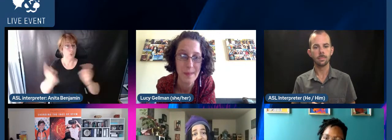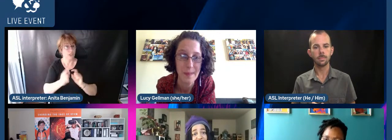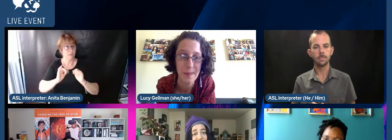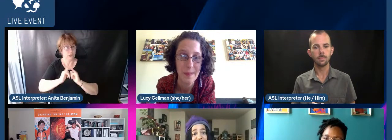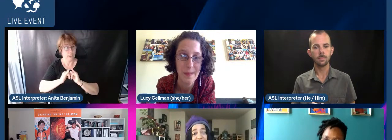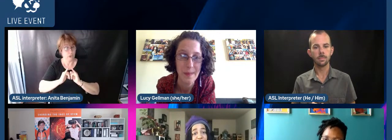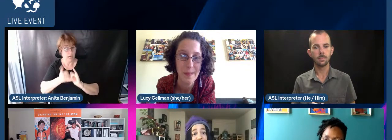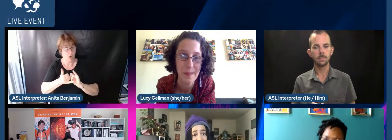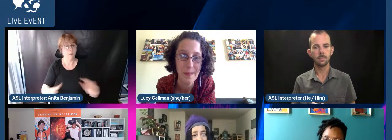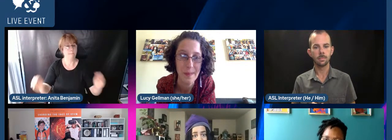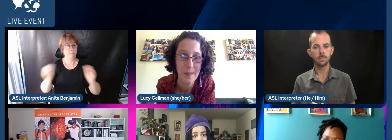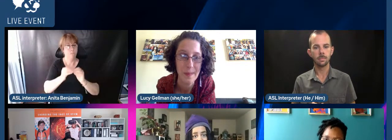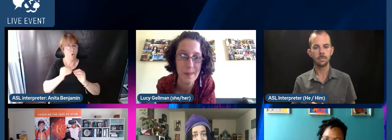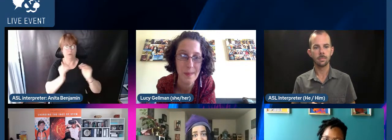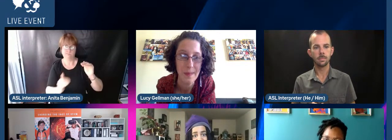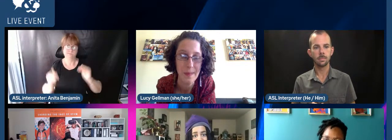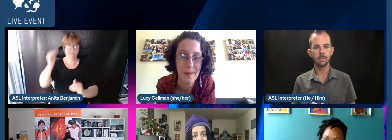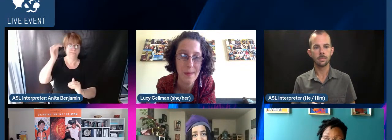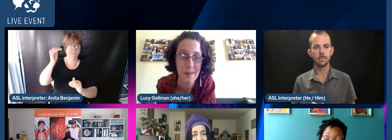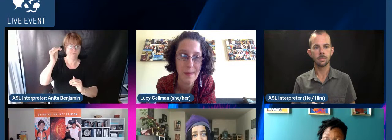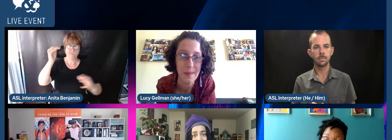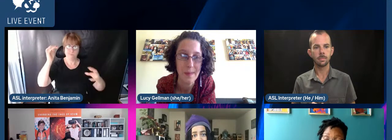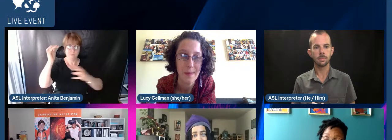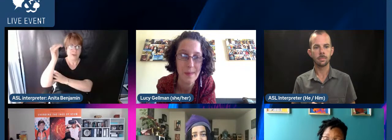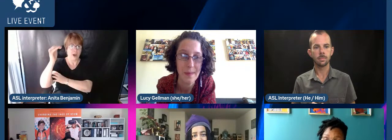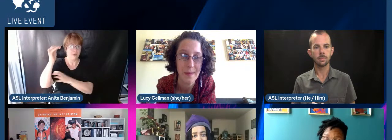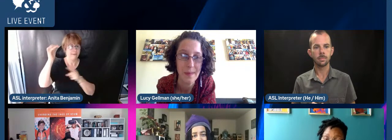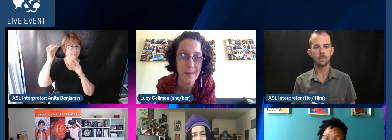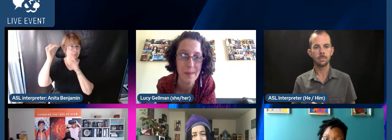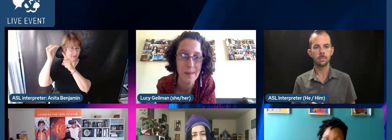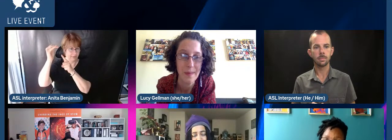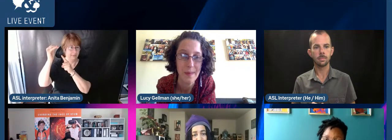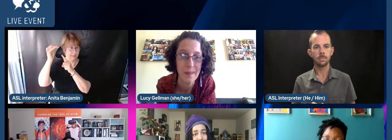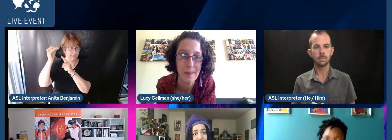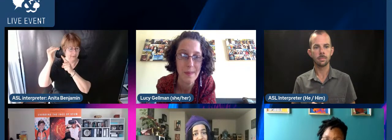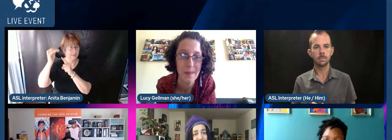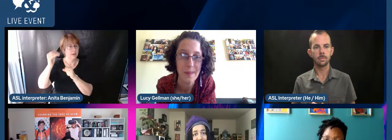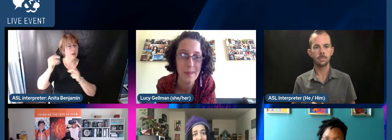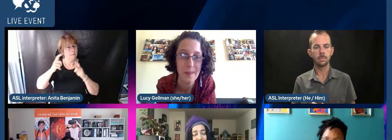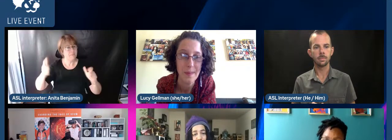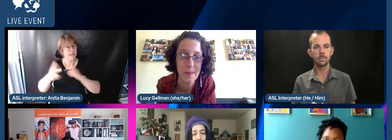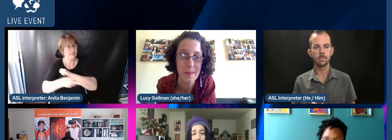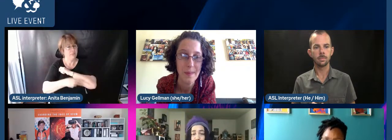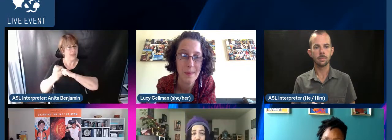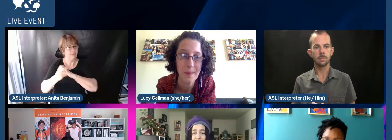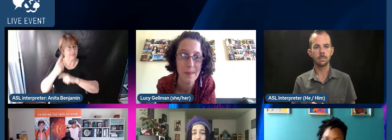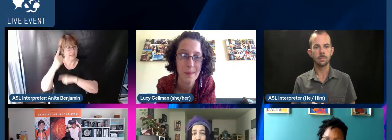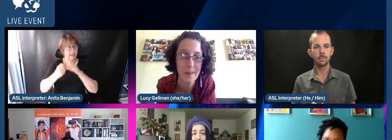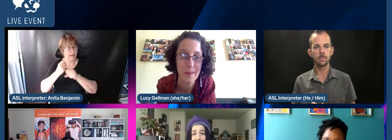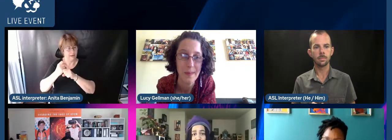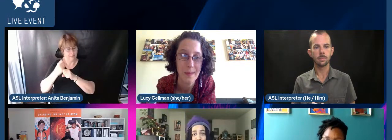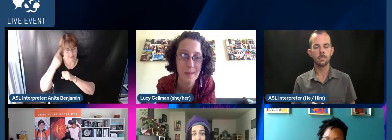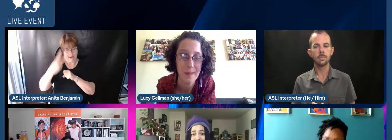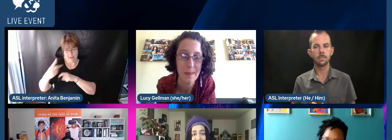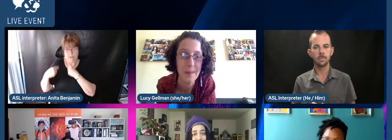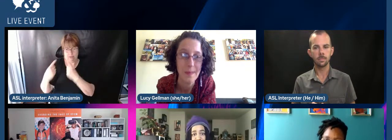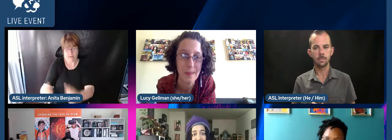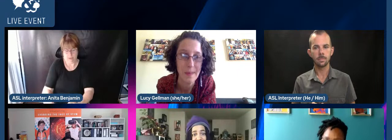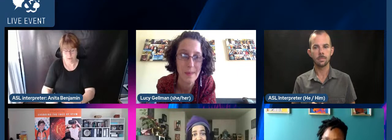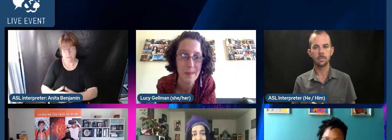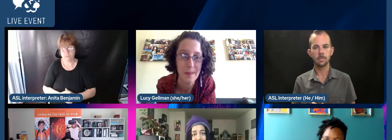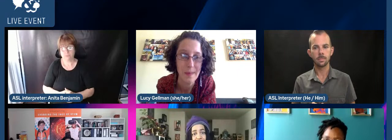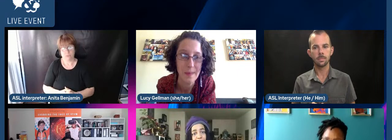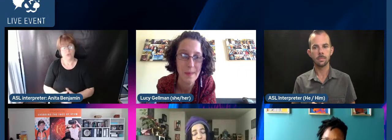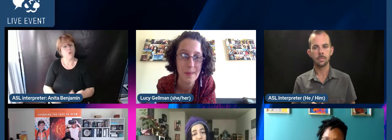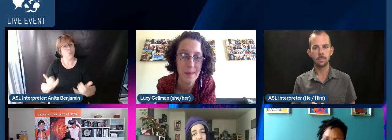a gigantic theft that took place in the last year and a half. So the baseline is we're more aware of really good ways of